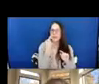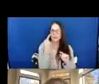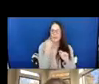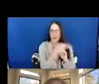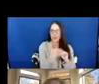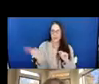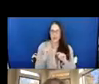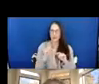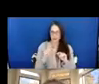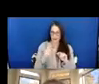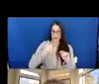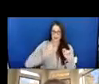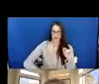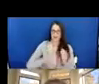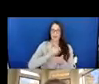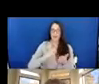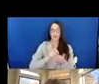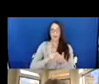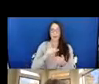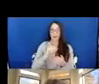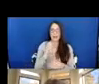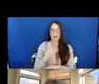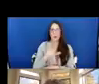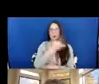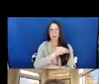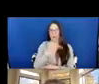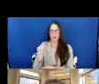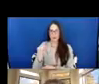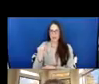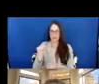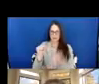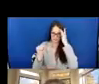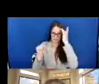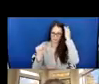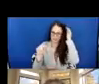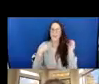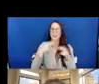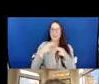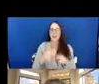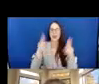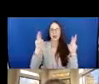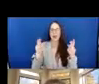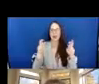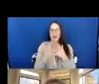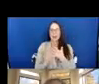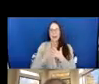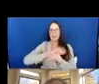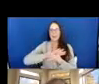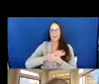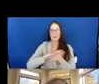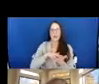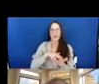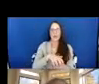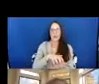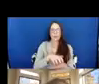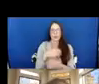that I wrote in April 2020. I called it Invisible Vulnerables, because